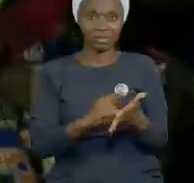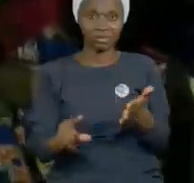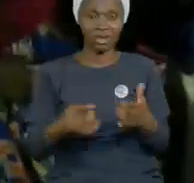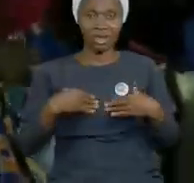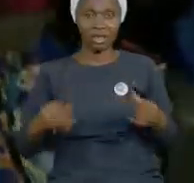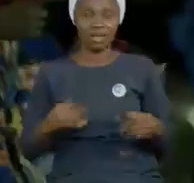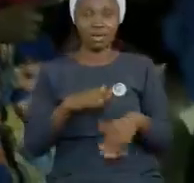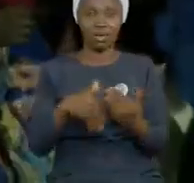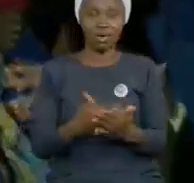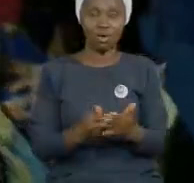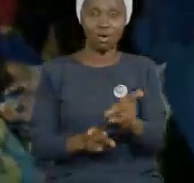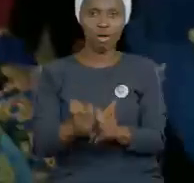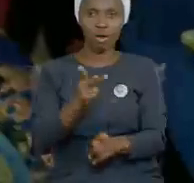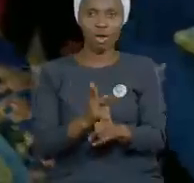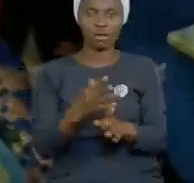the people.